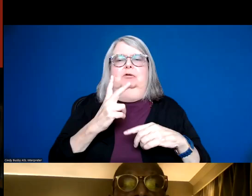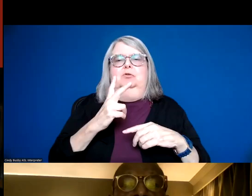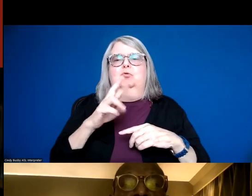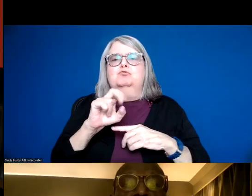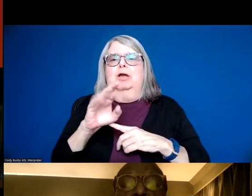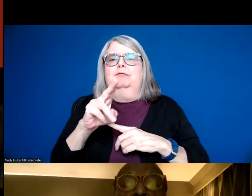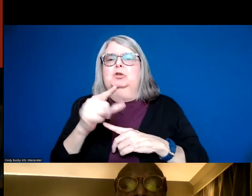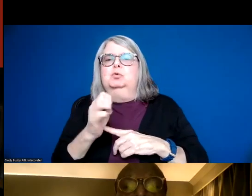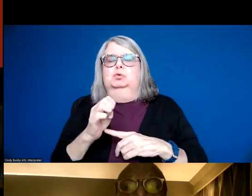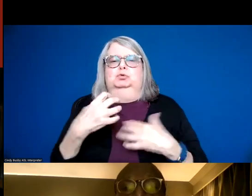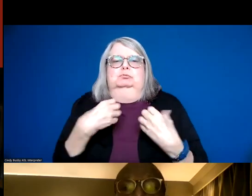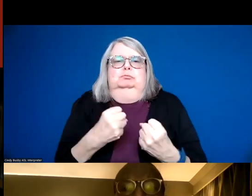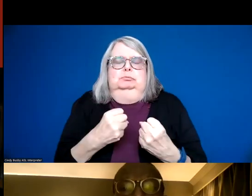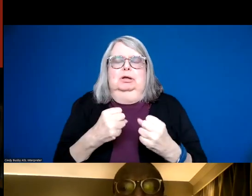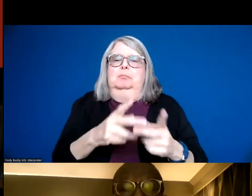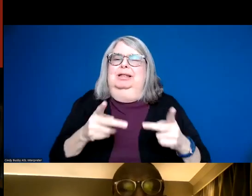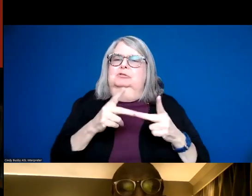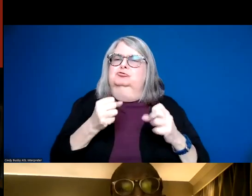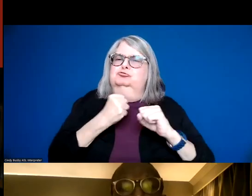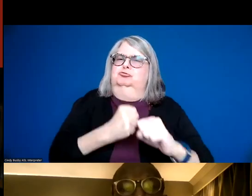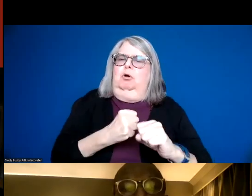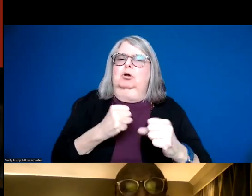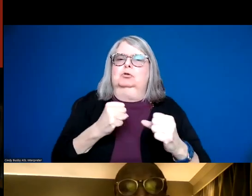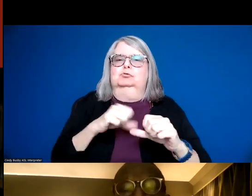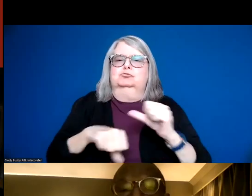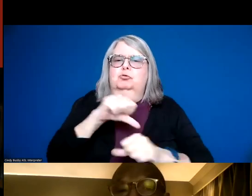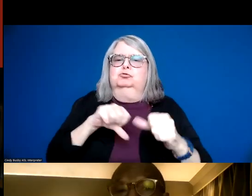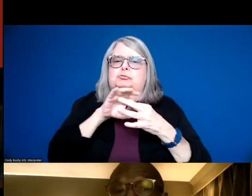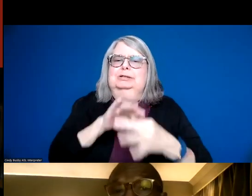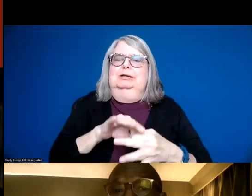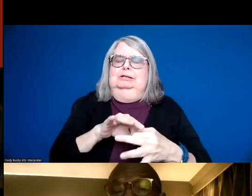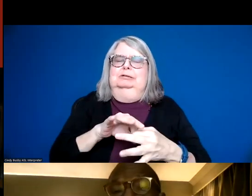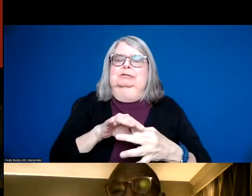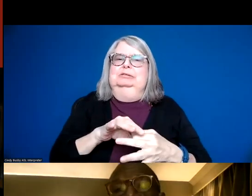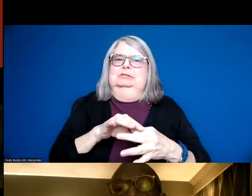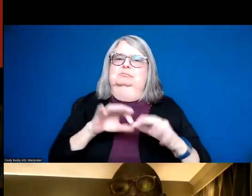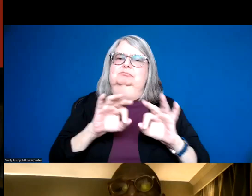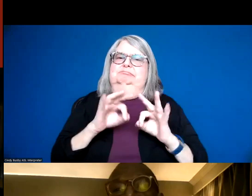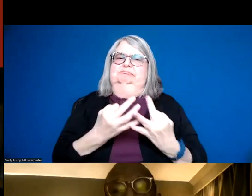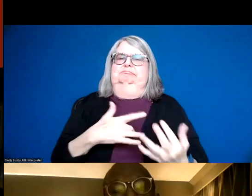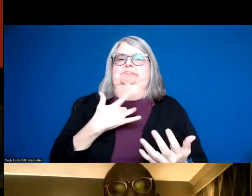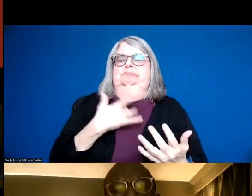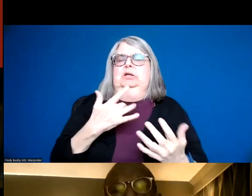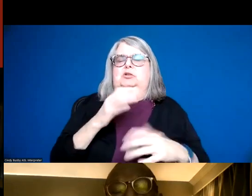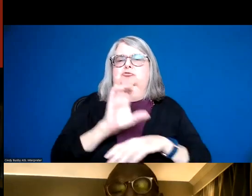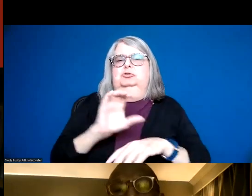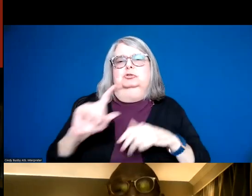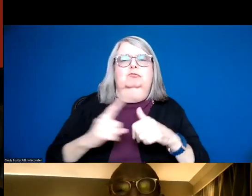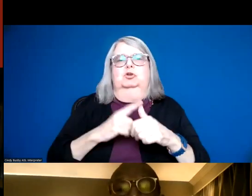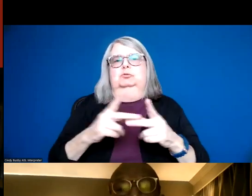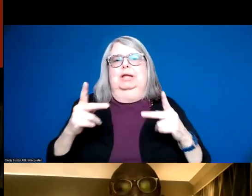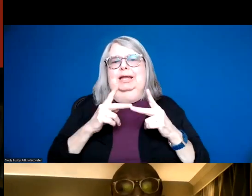They are places of strong social connectedness and kinship. The church was the first place of social services, political activity, and